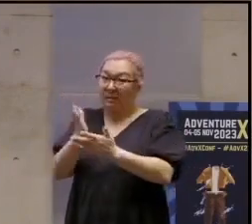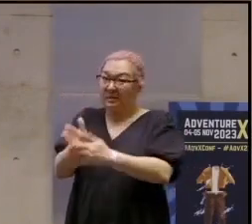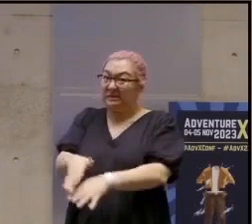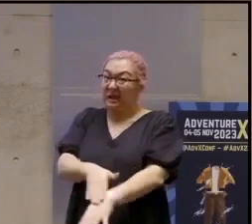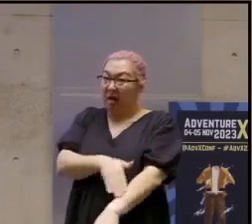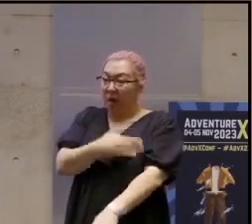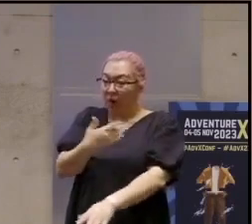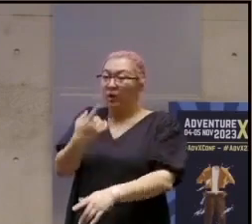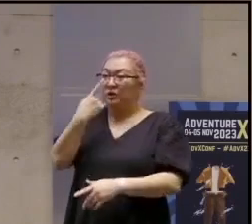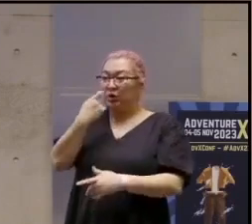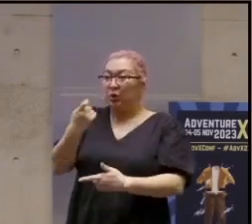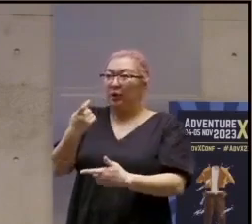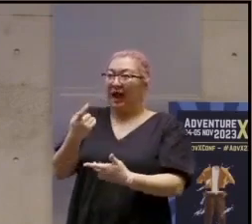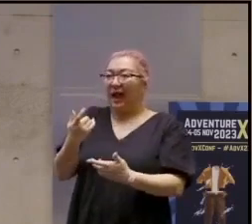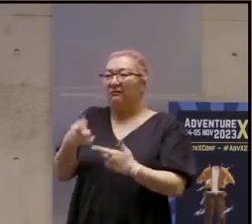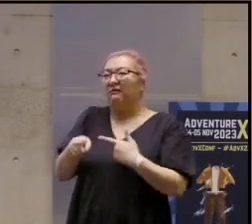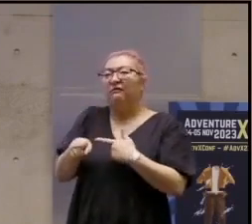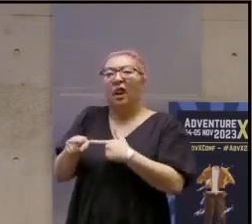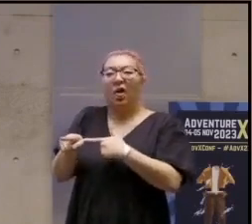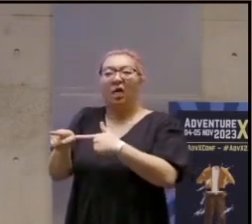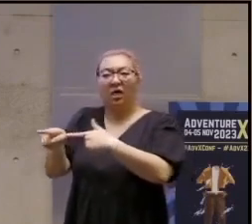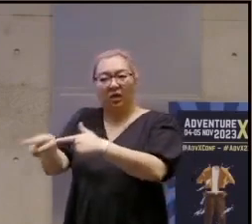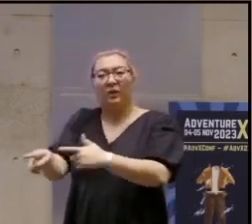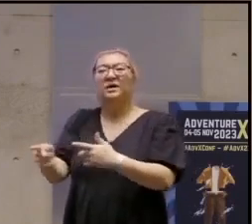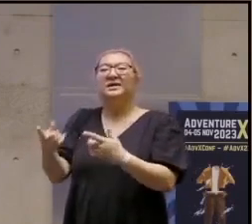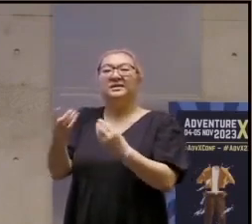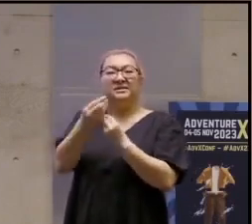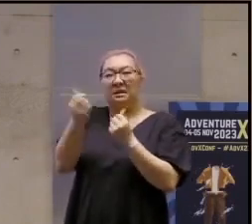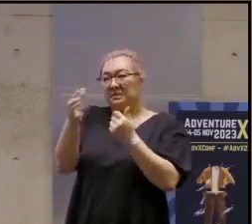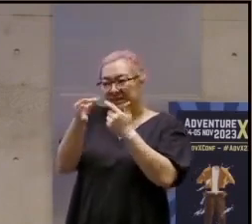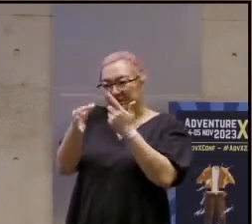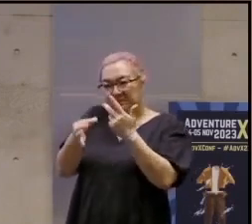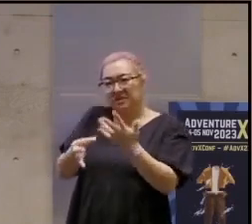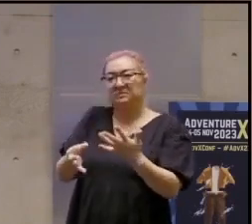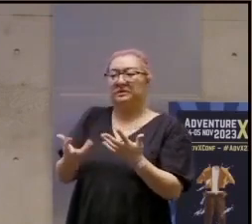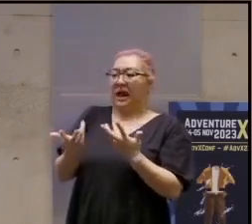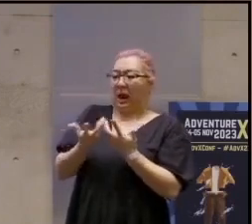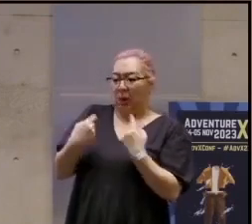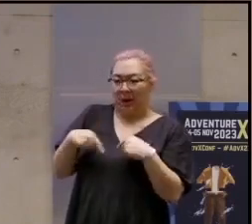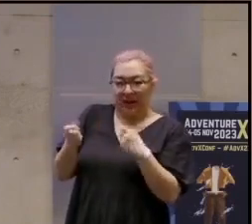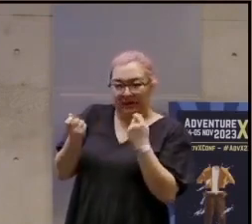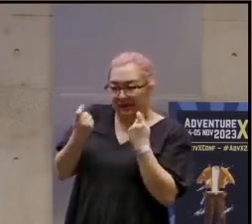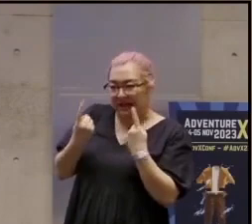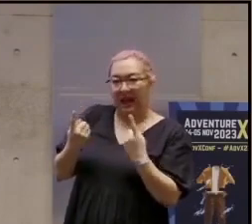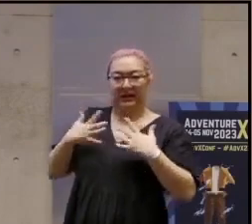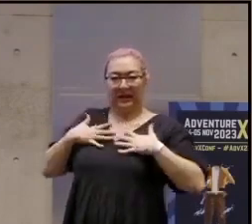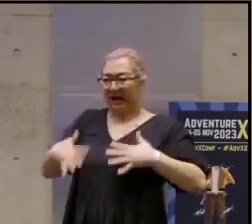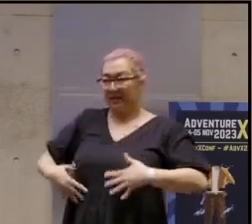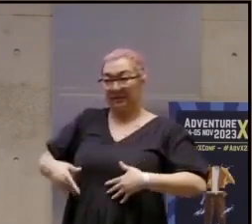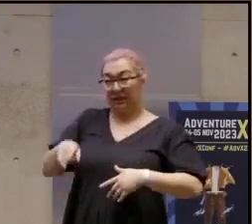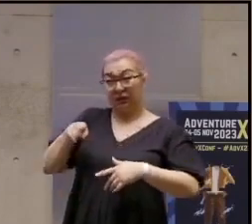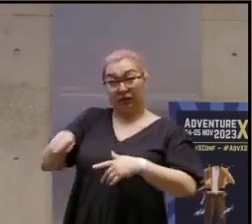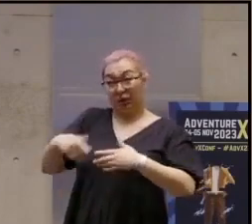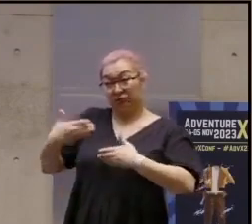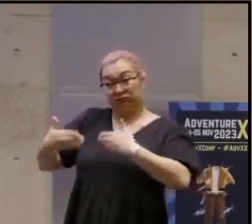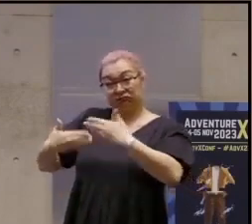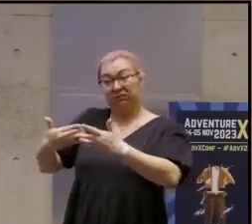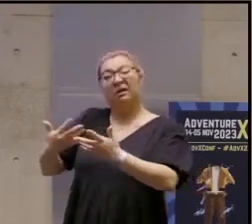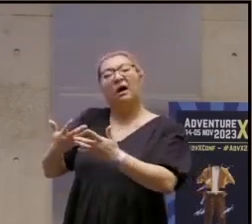game development cycle is more. So in terms of symptoms, our understanding of diseases, anatomy, those things are quite